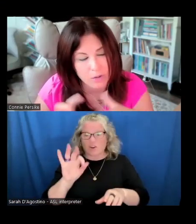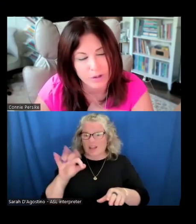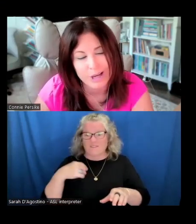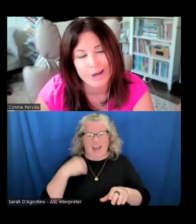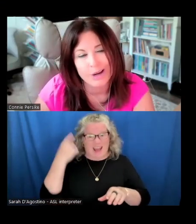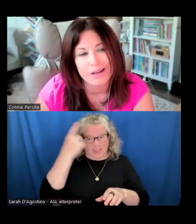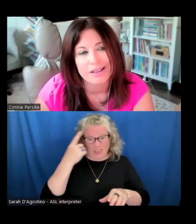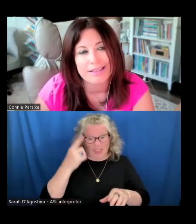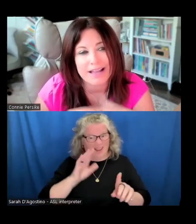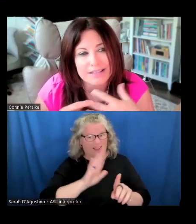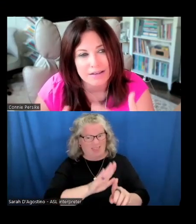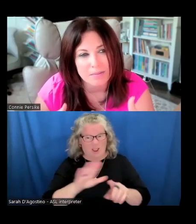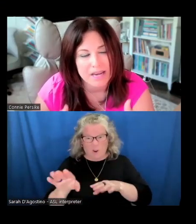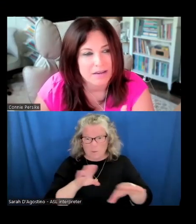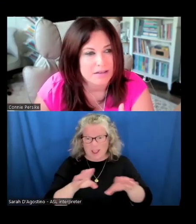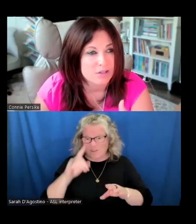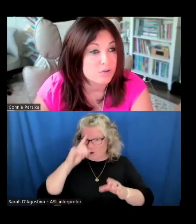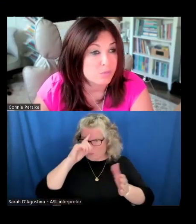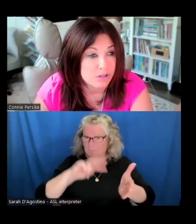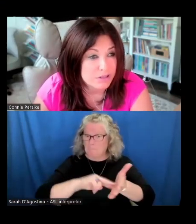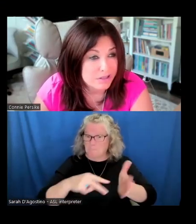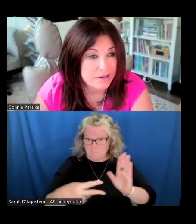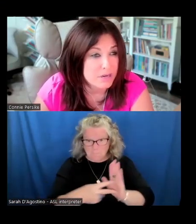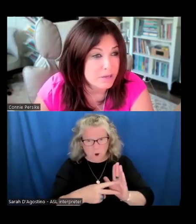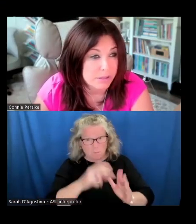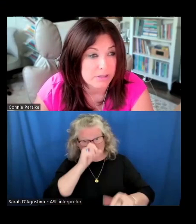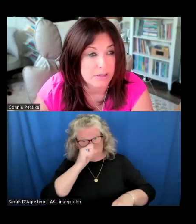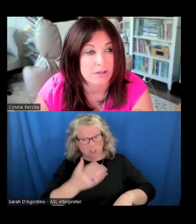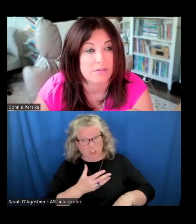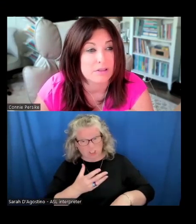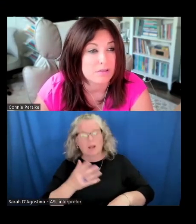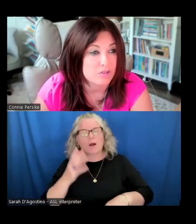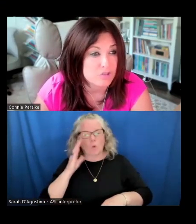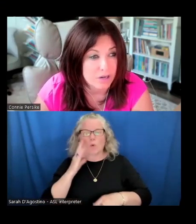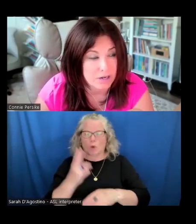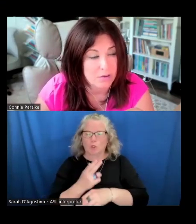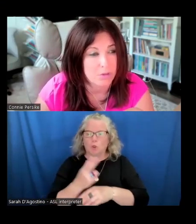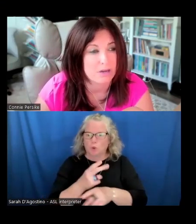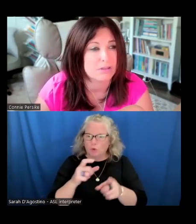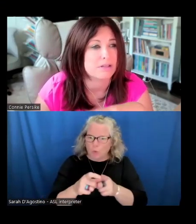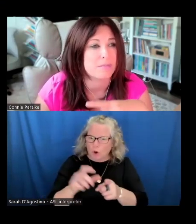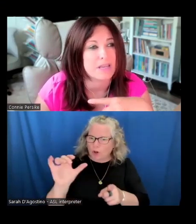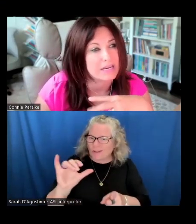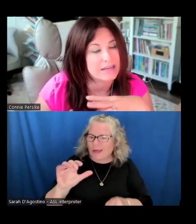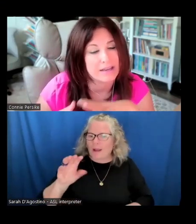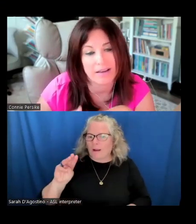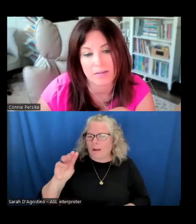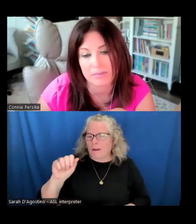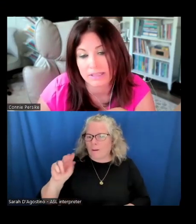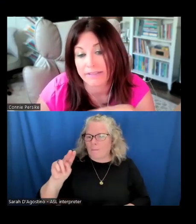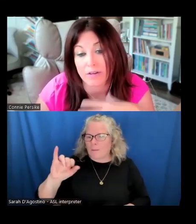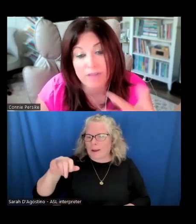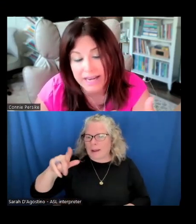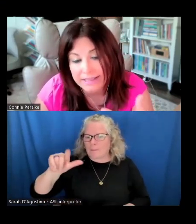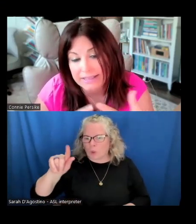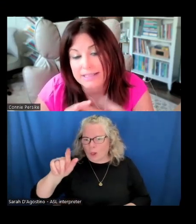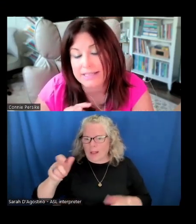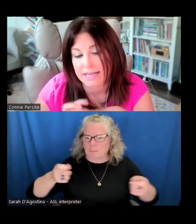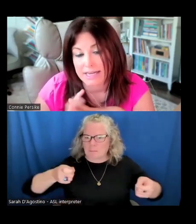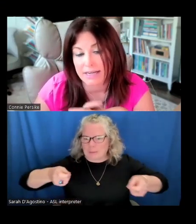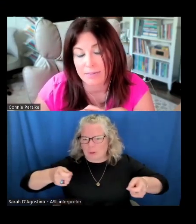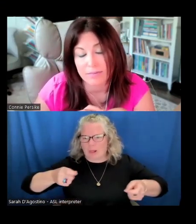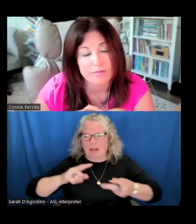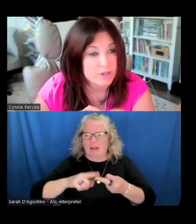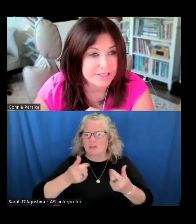top down, that's going to make us use words like manipulative and they're just trying to get away with something. They're